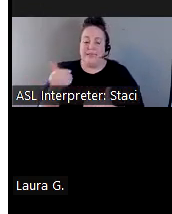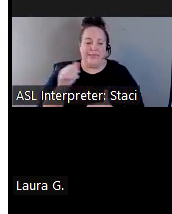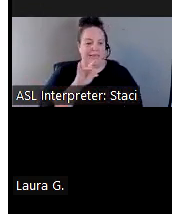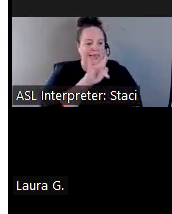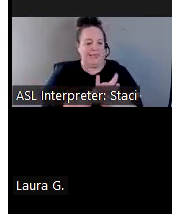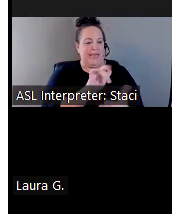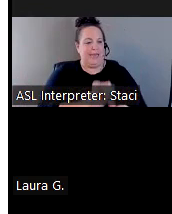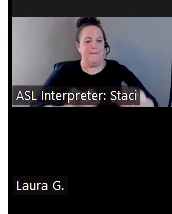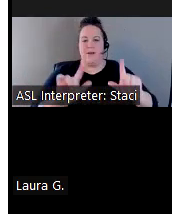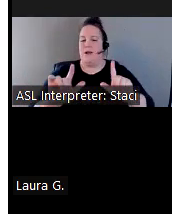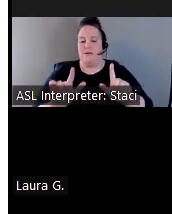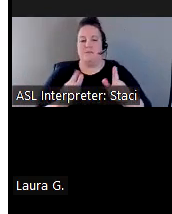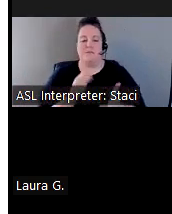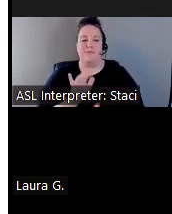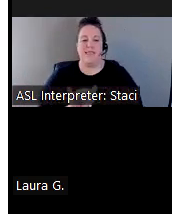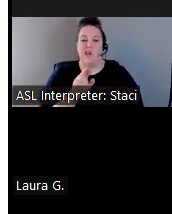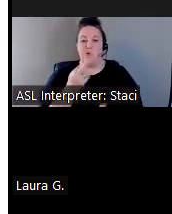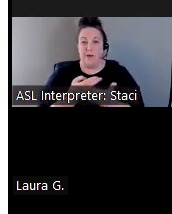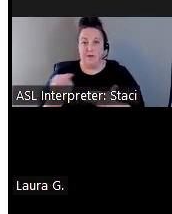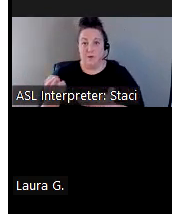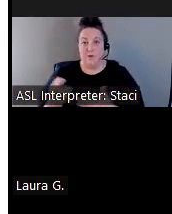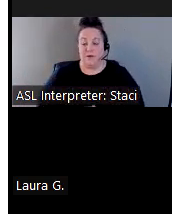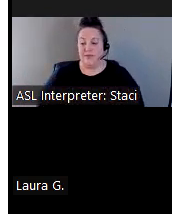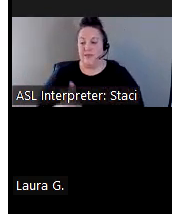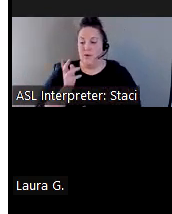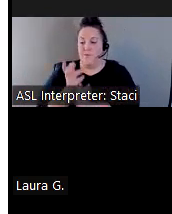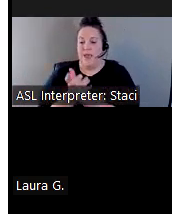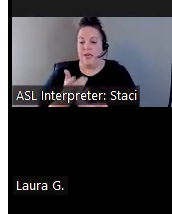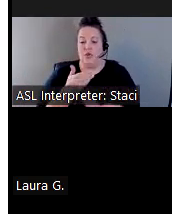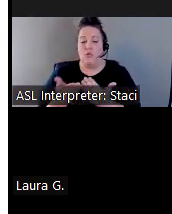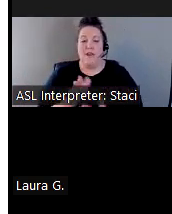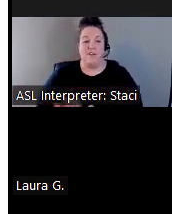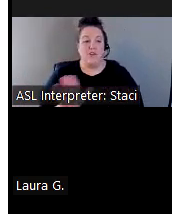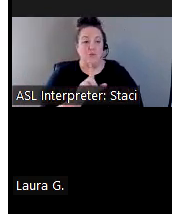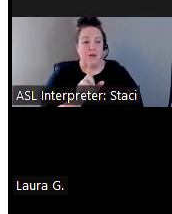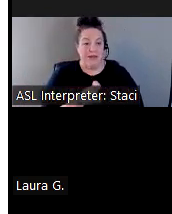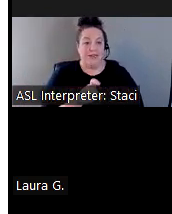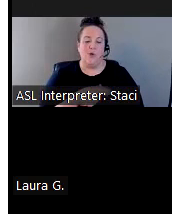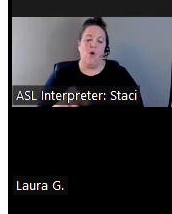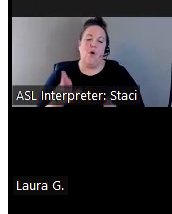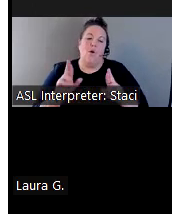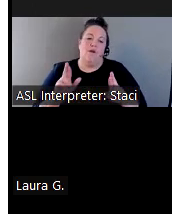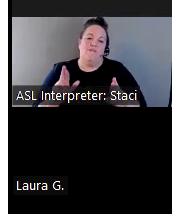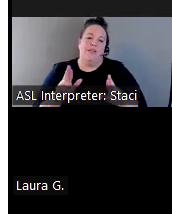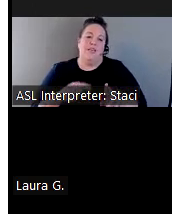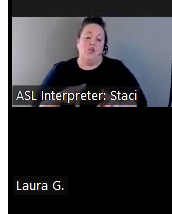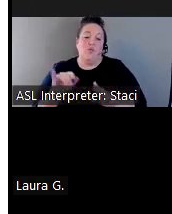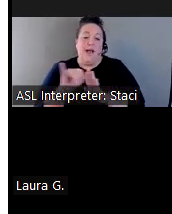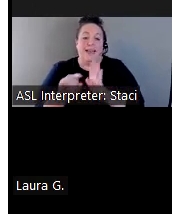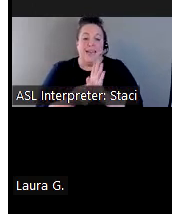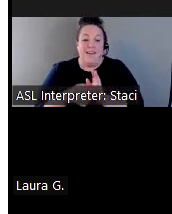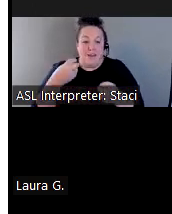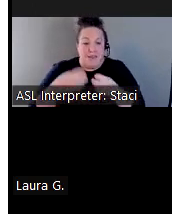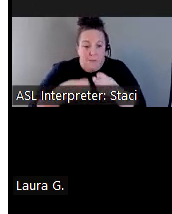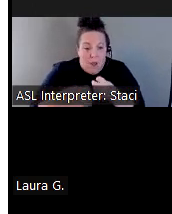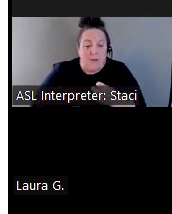click to whatever those resources are that are well matched to what you need, right? And so we hope, again, that we're going to help you identify what the problems